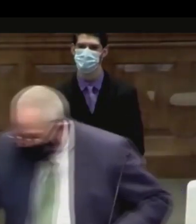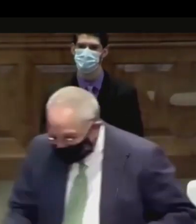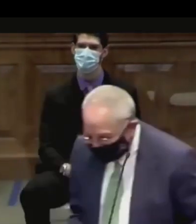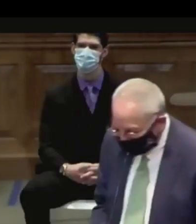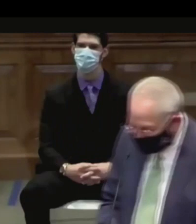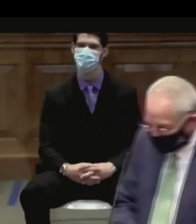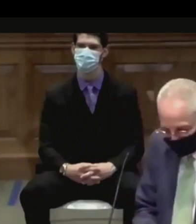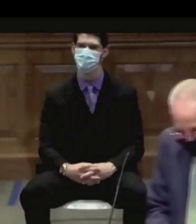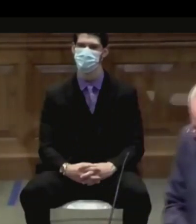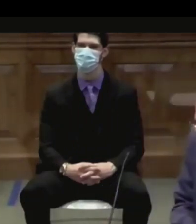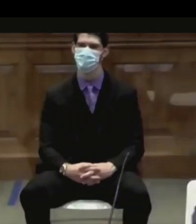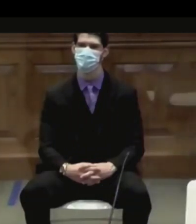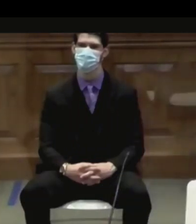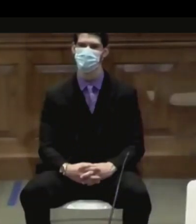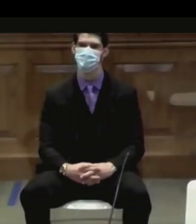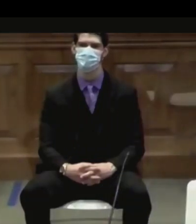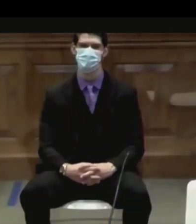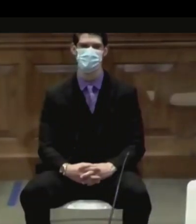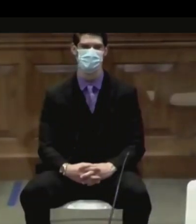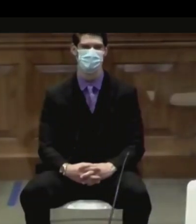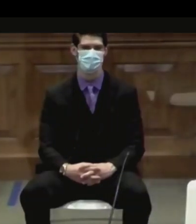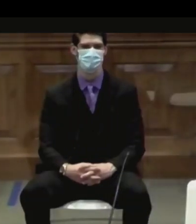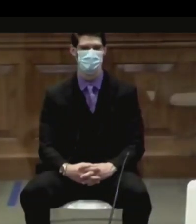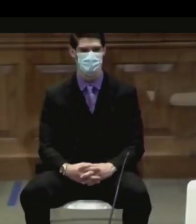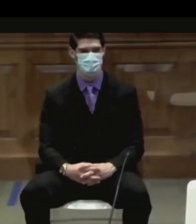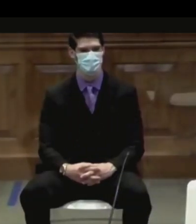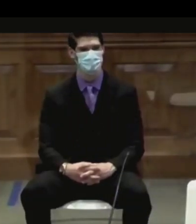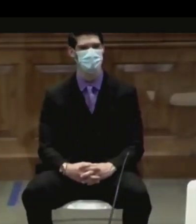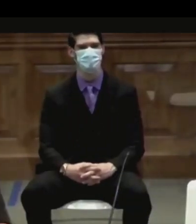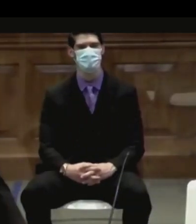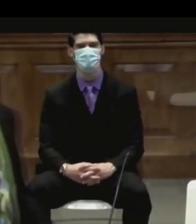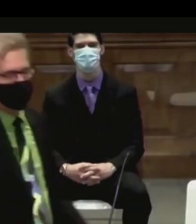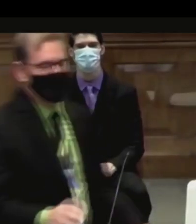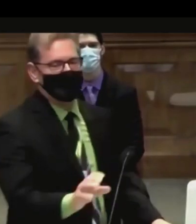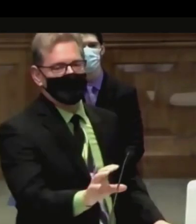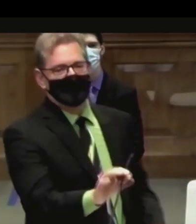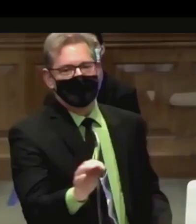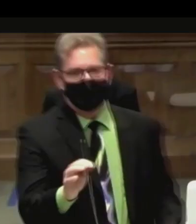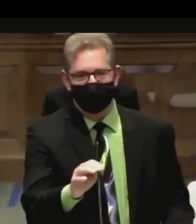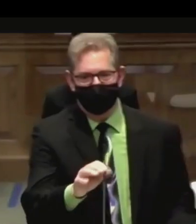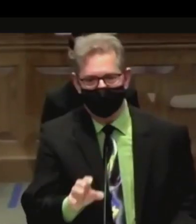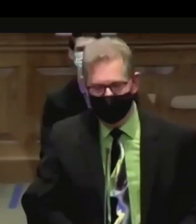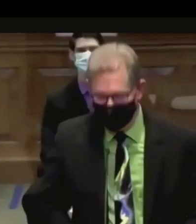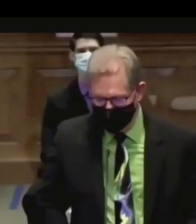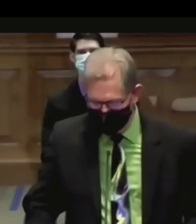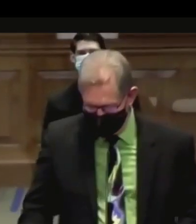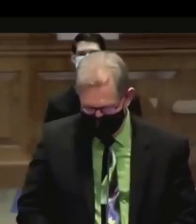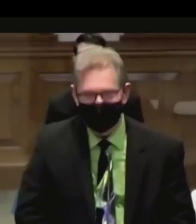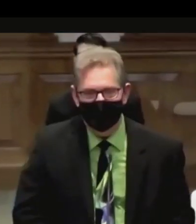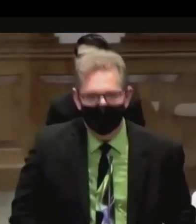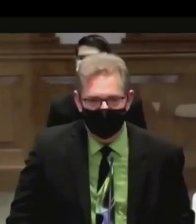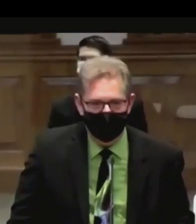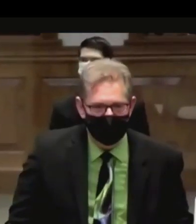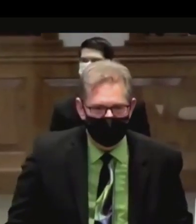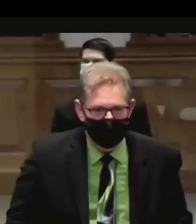Well, this is over, we'll get a man hug going on here, okay? Oh. Thank you. Oh, boy. The